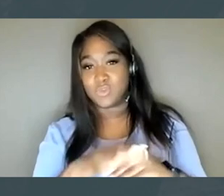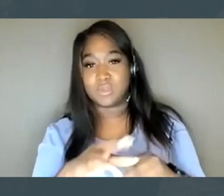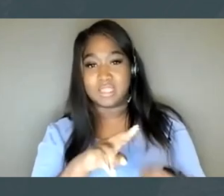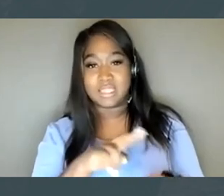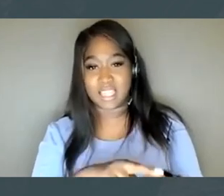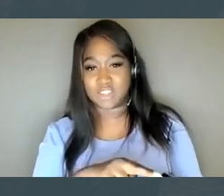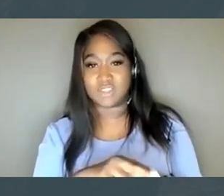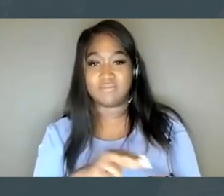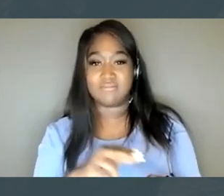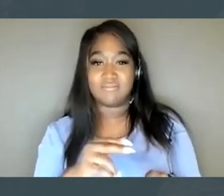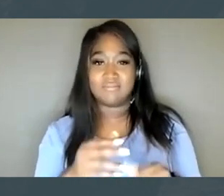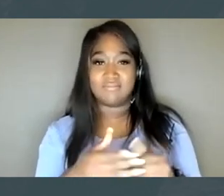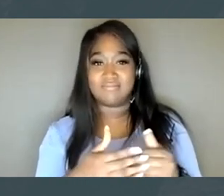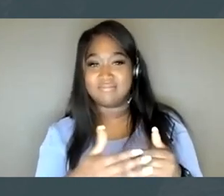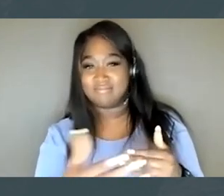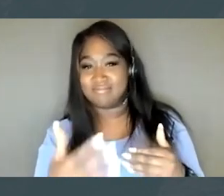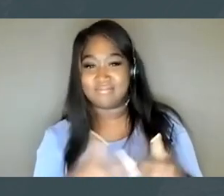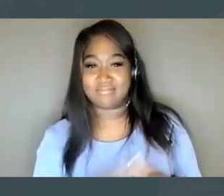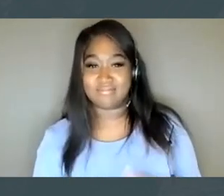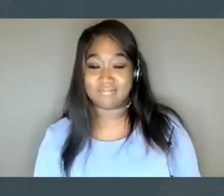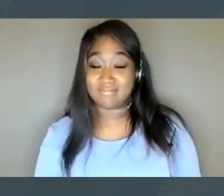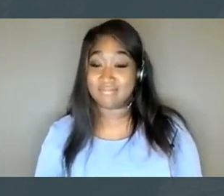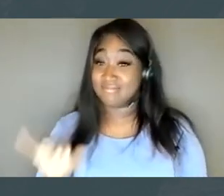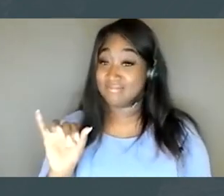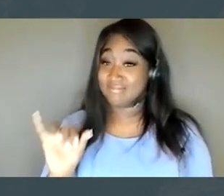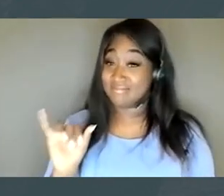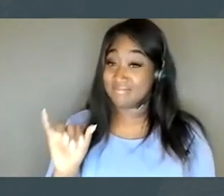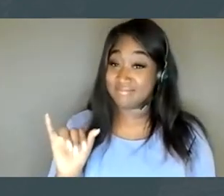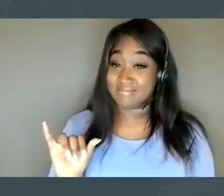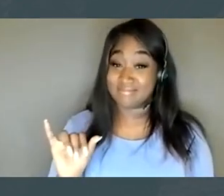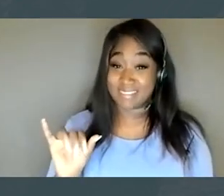Ooh, all right. So there's a whole load there,